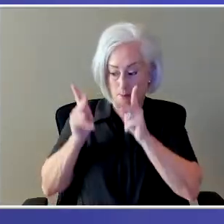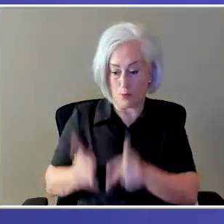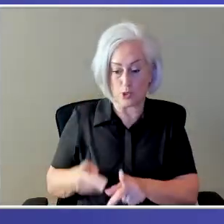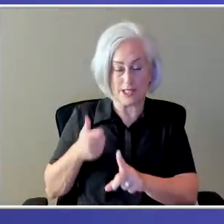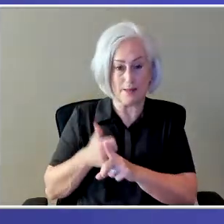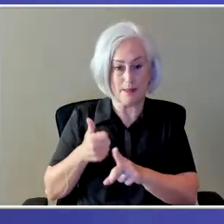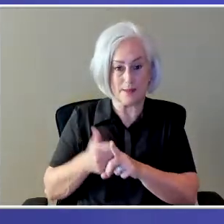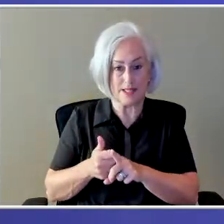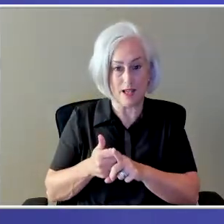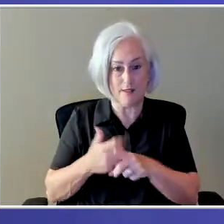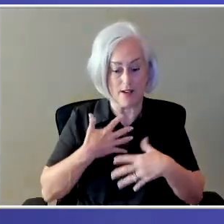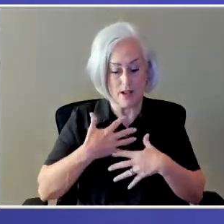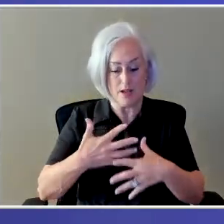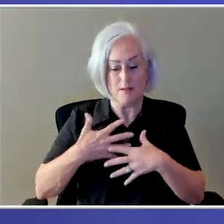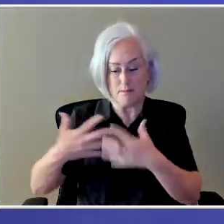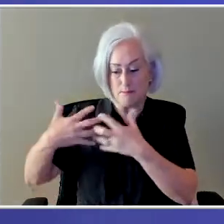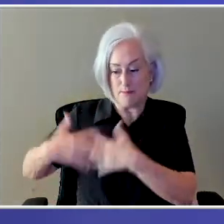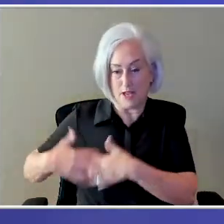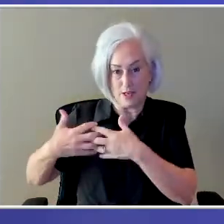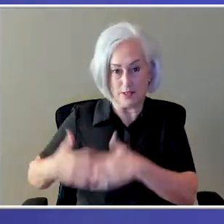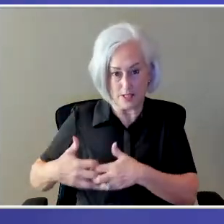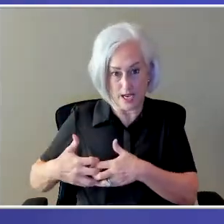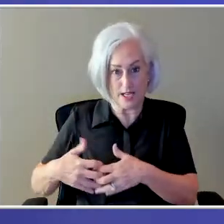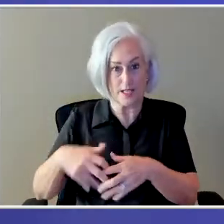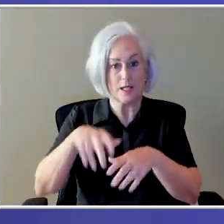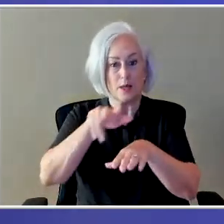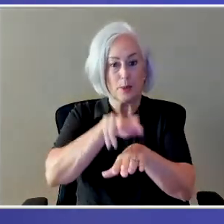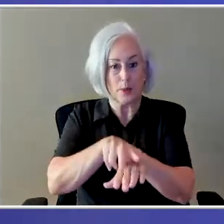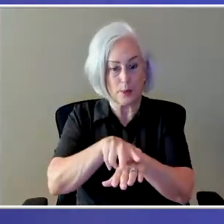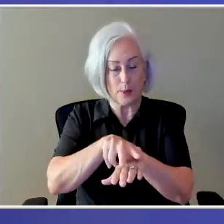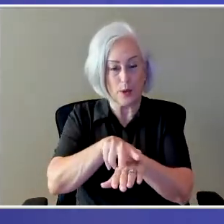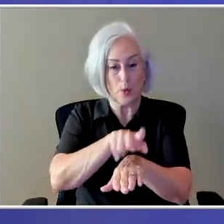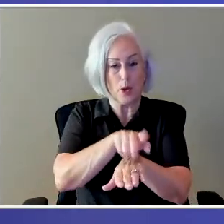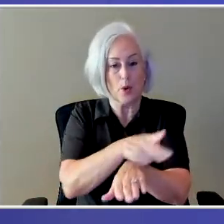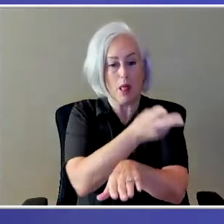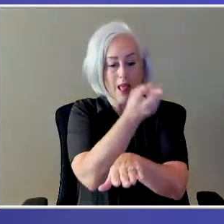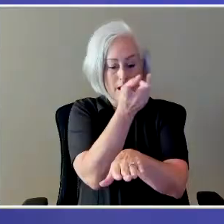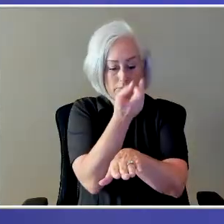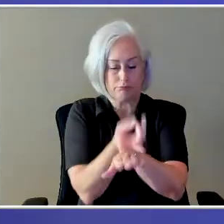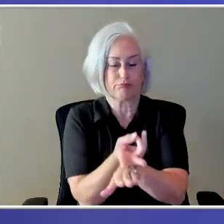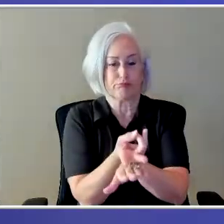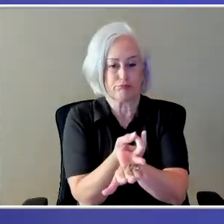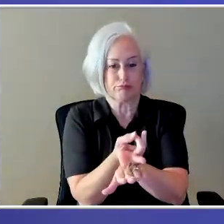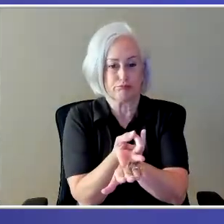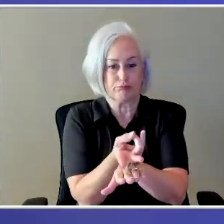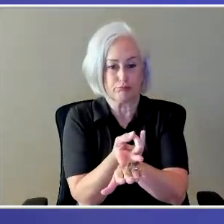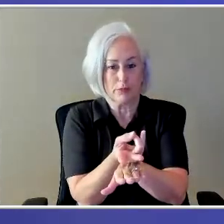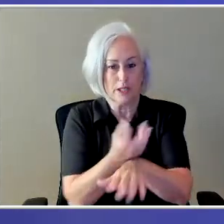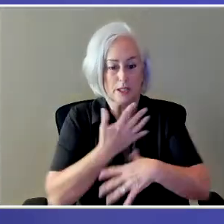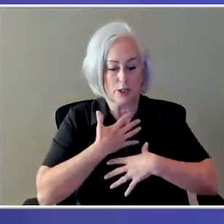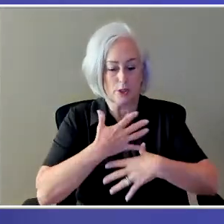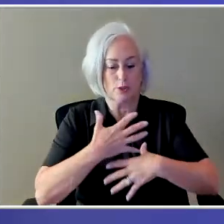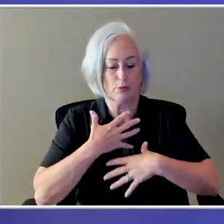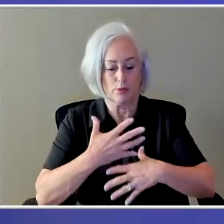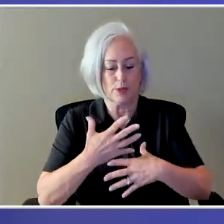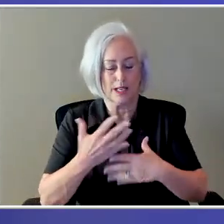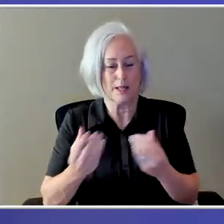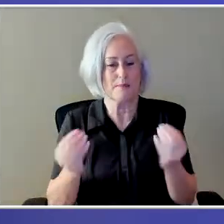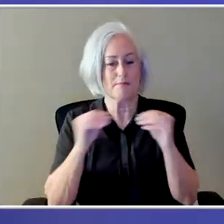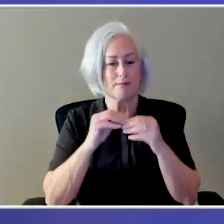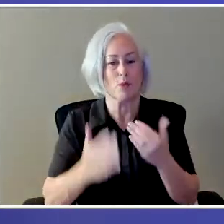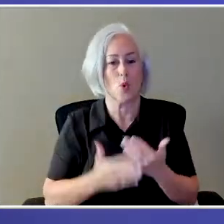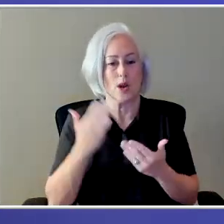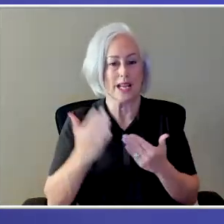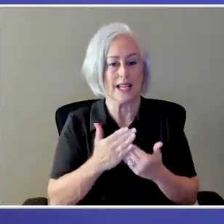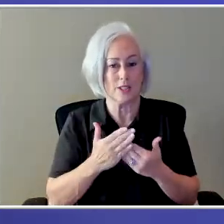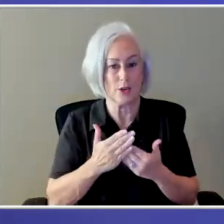down, so that they can better oxygenate and make it a little easier to breathe. But when we didn't have to